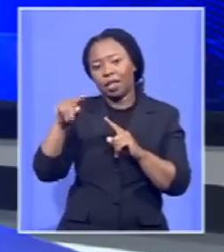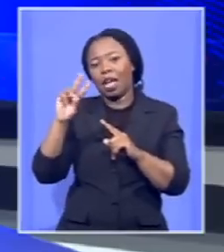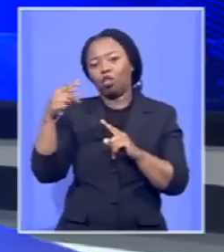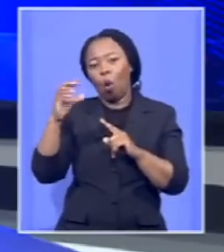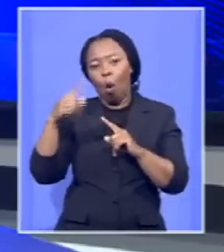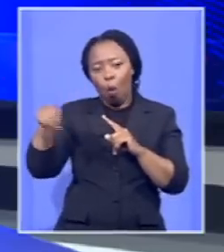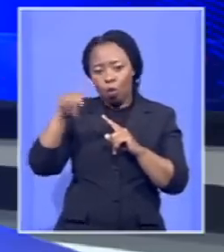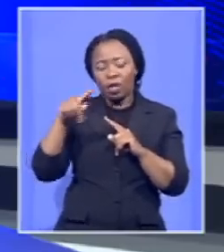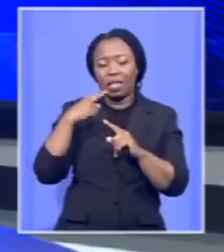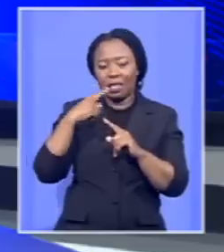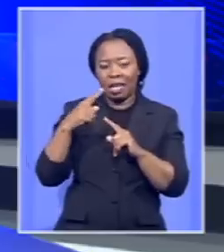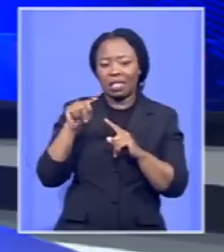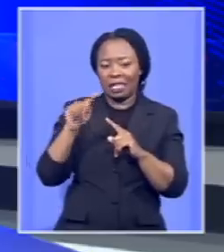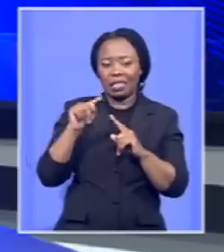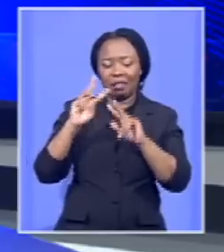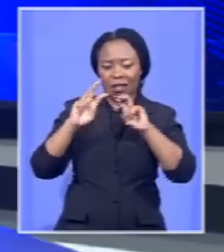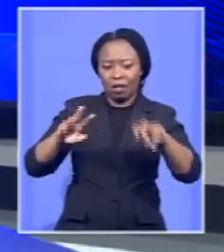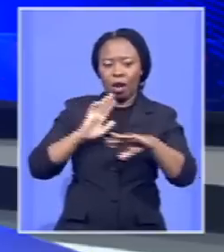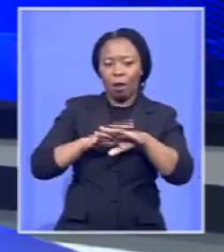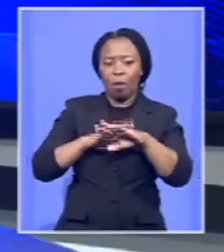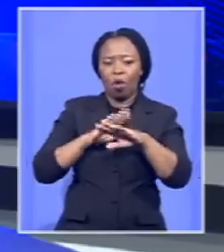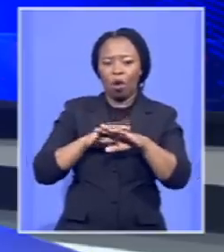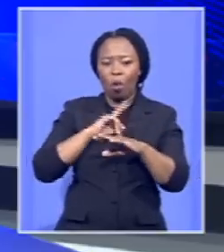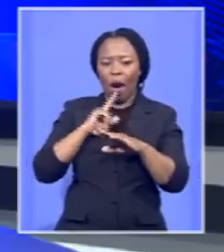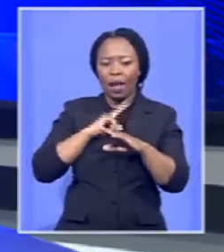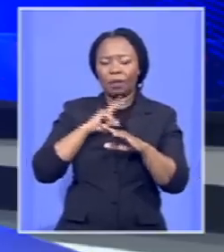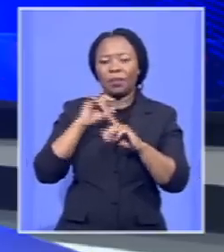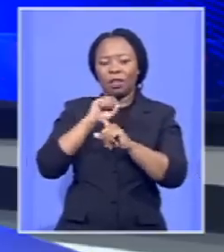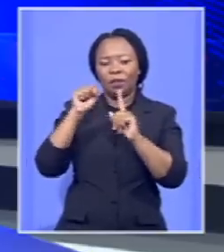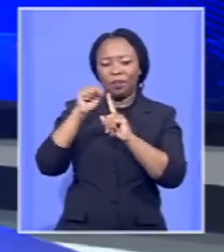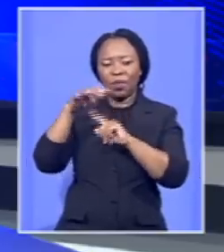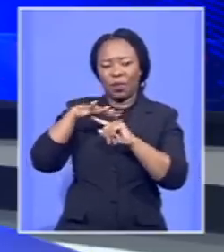spied, set up surveillance and infiltrated civil society. They're calling on